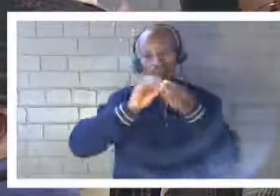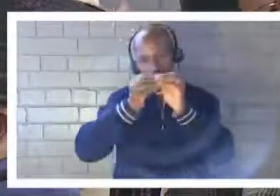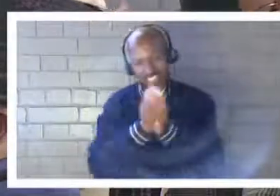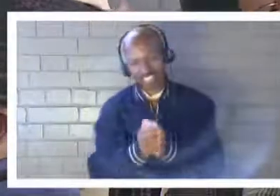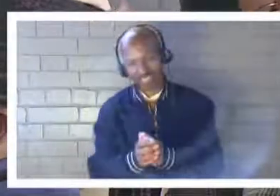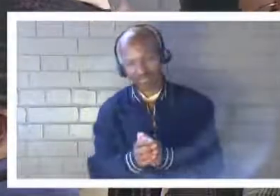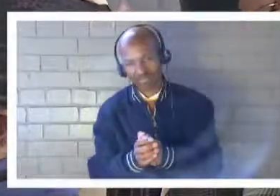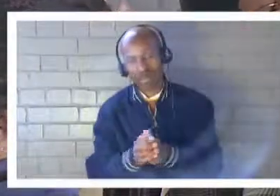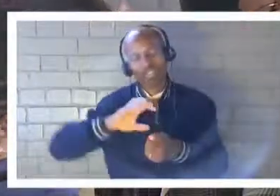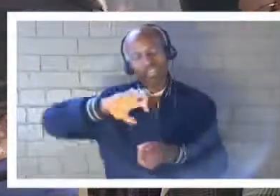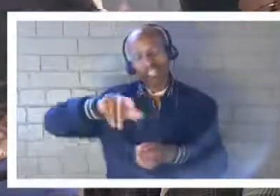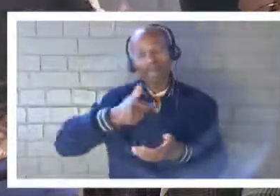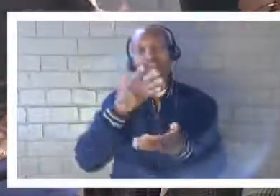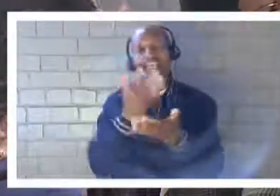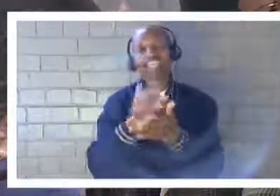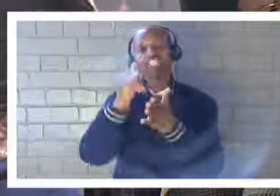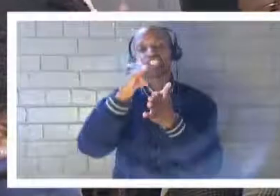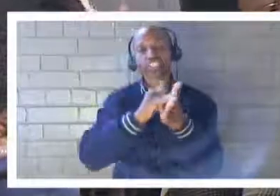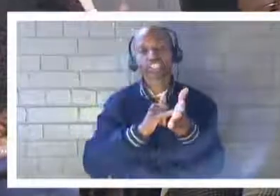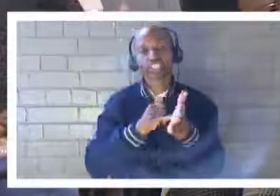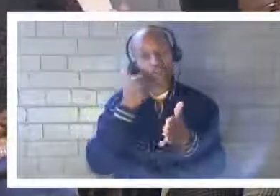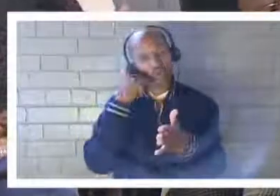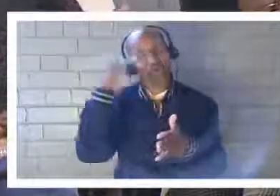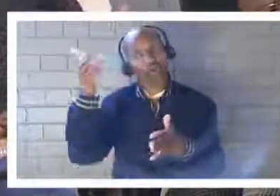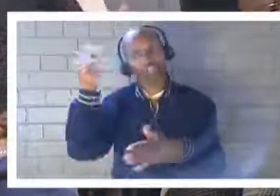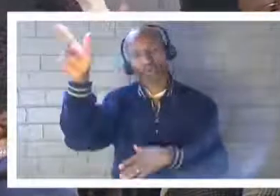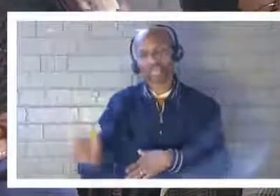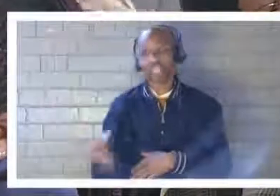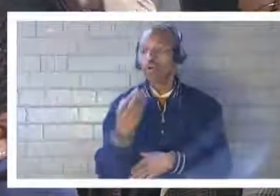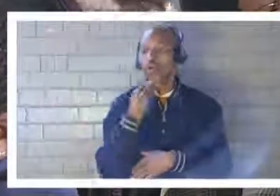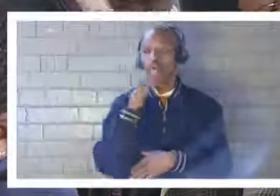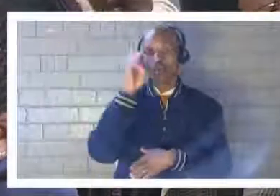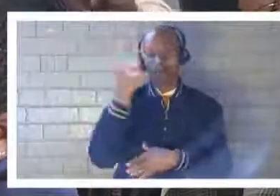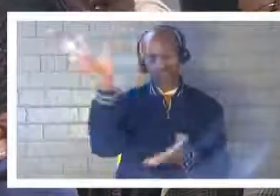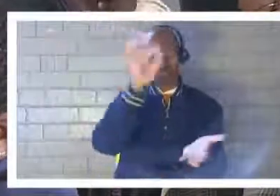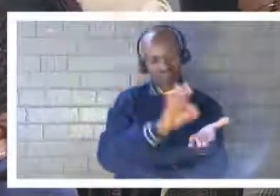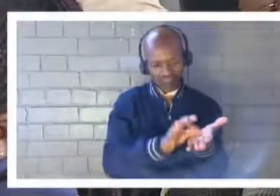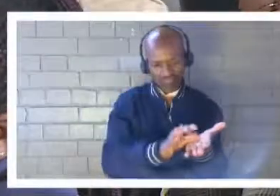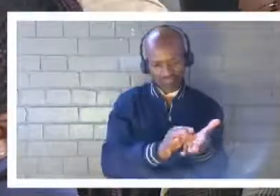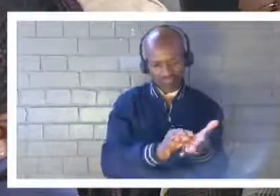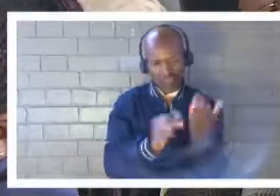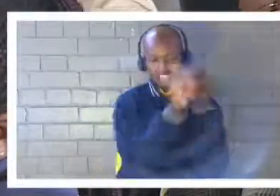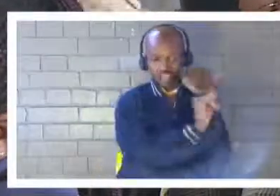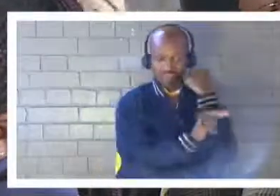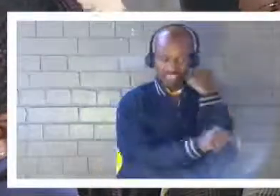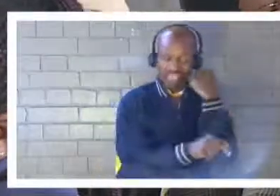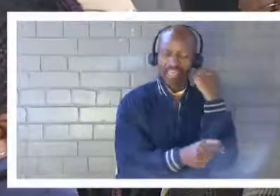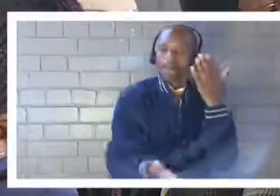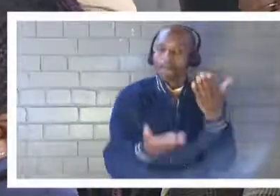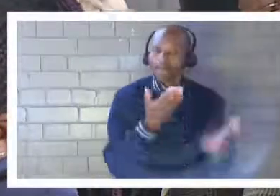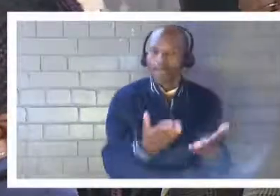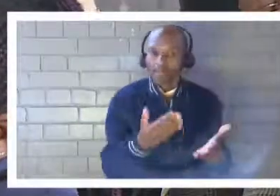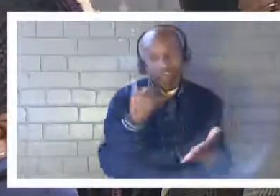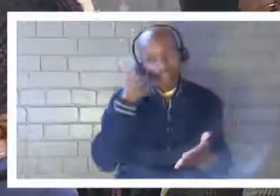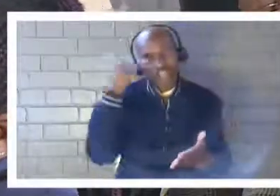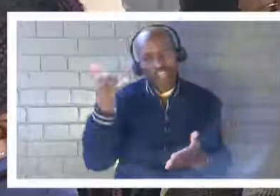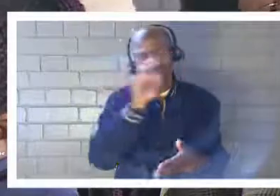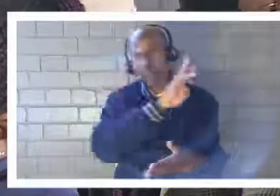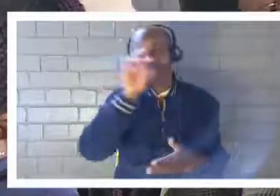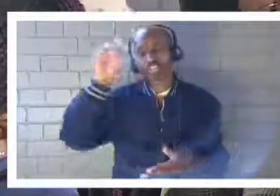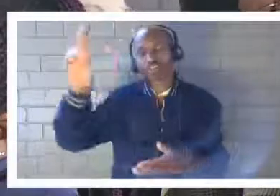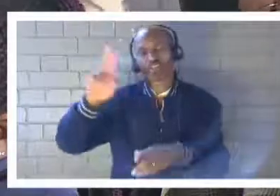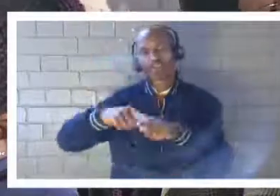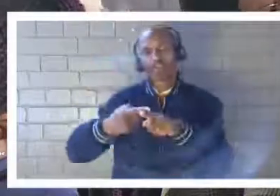a tap, I can just be able to call that person who's been contracted to the institution, or maybe contracted to the West End,